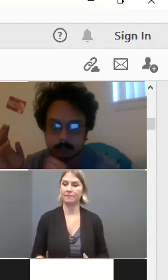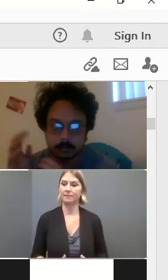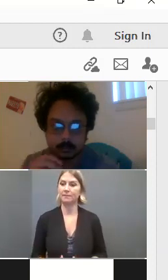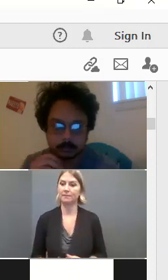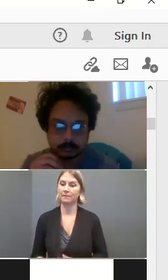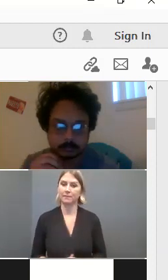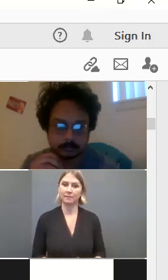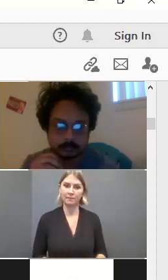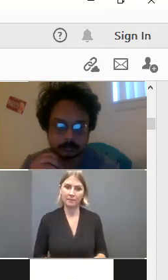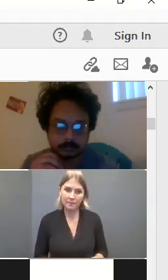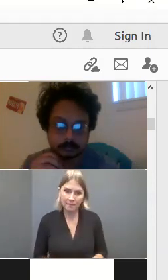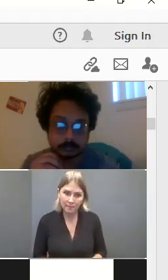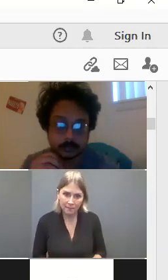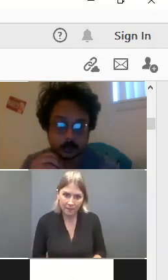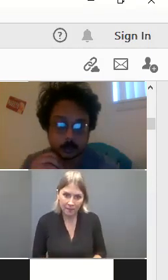Maximum.